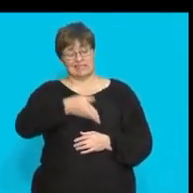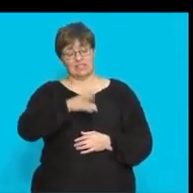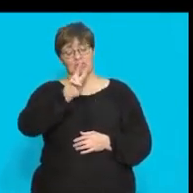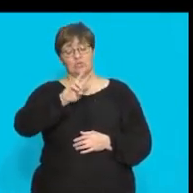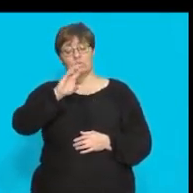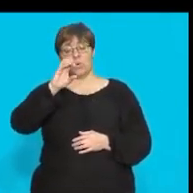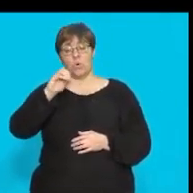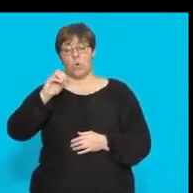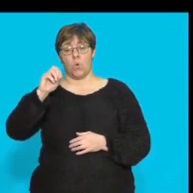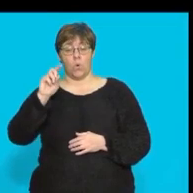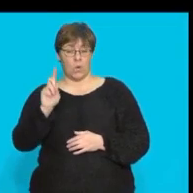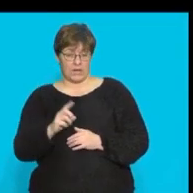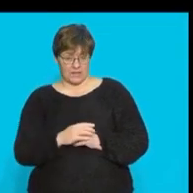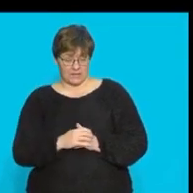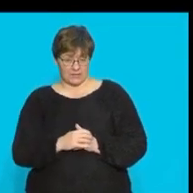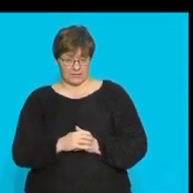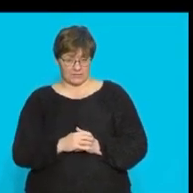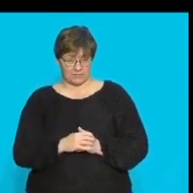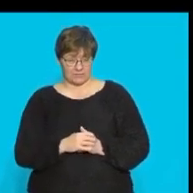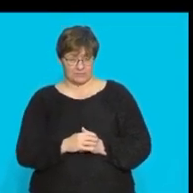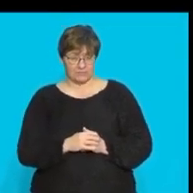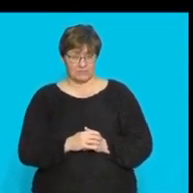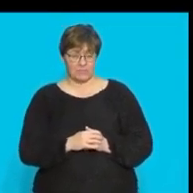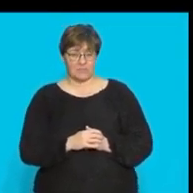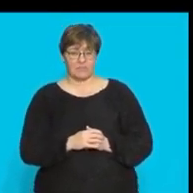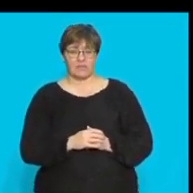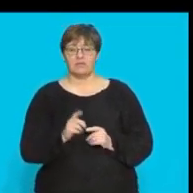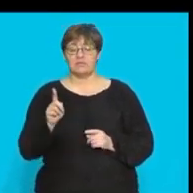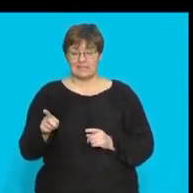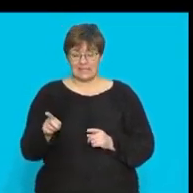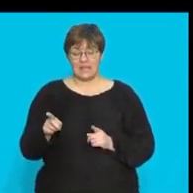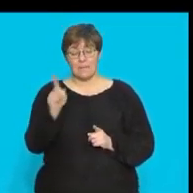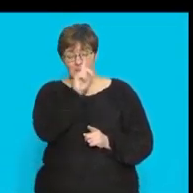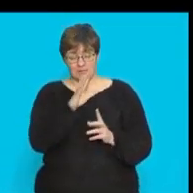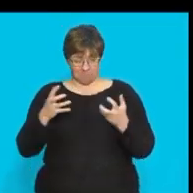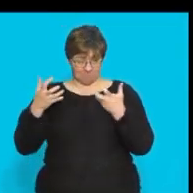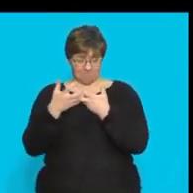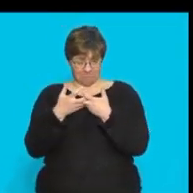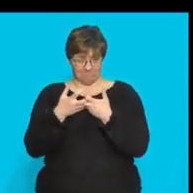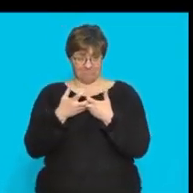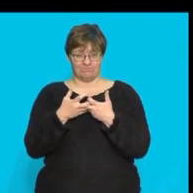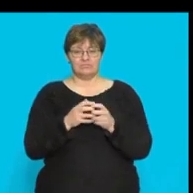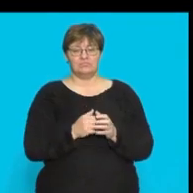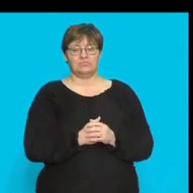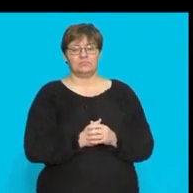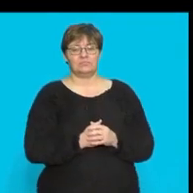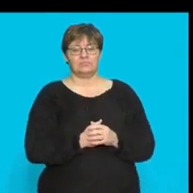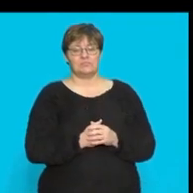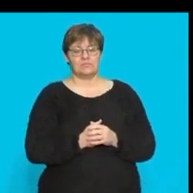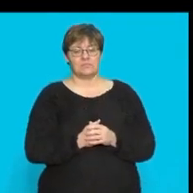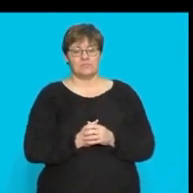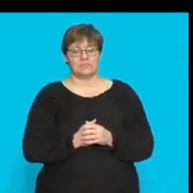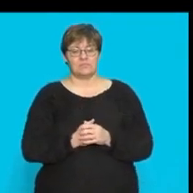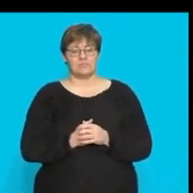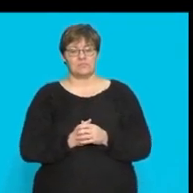looking at the cases. We're looking in March in 2000 to 2001.